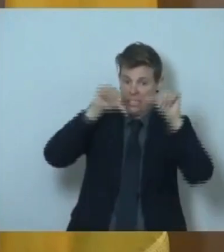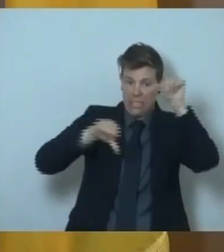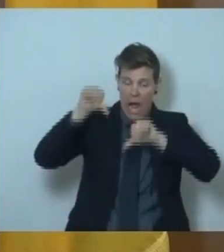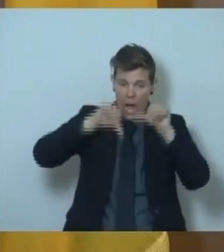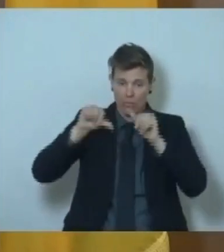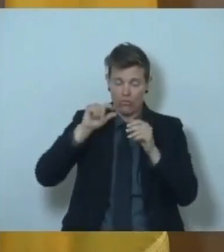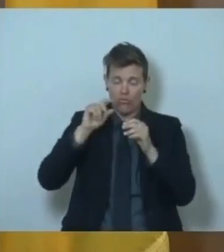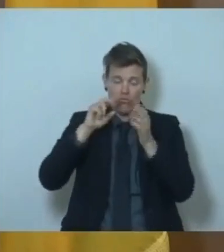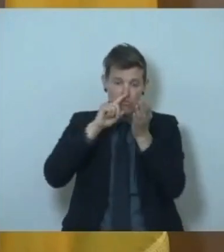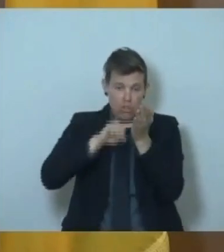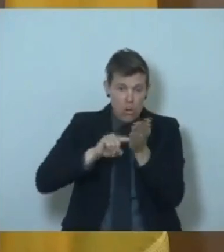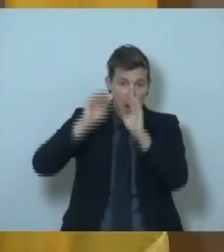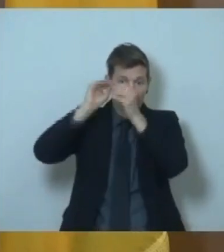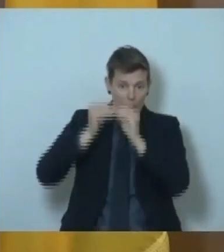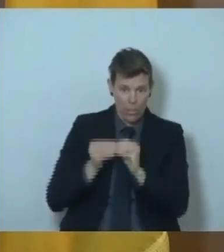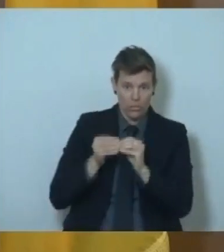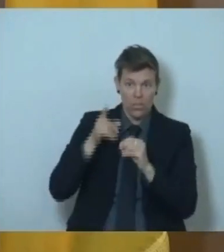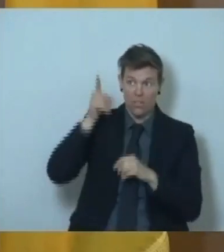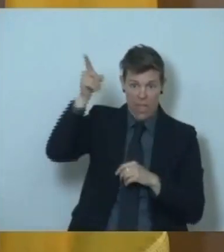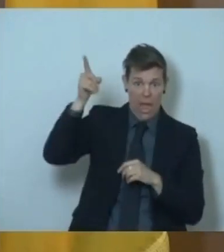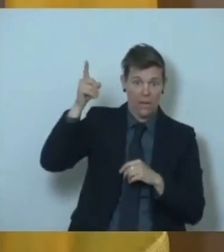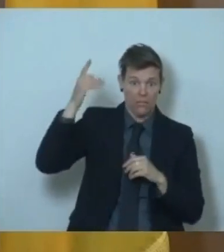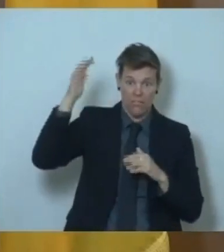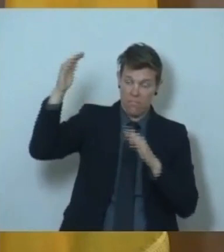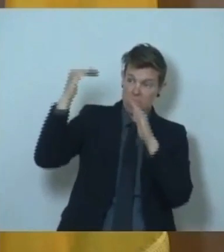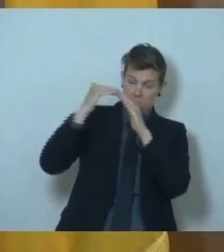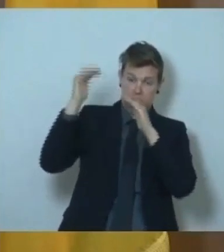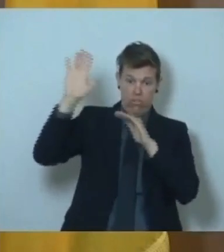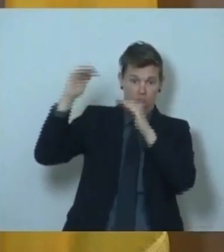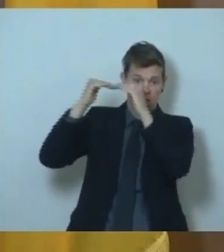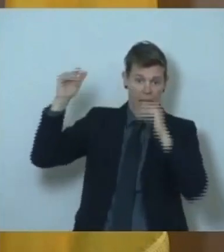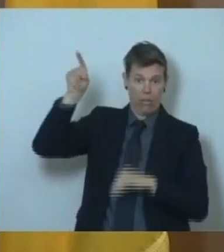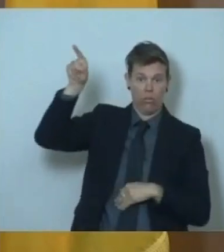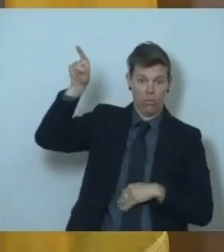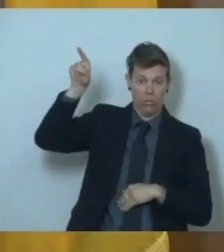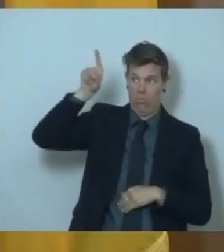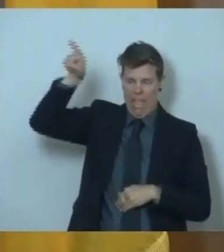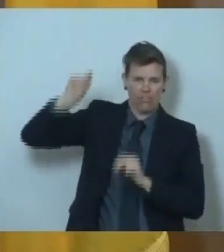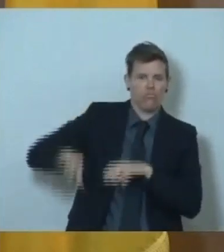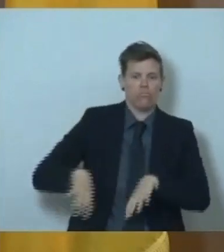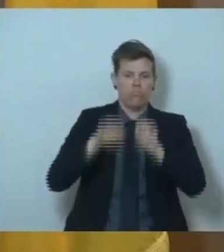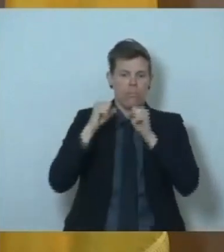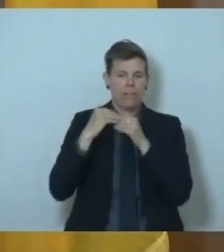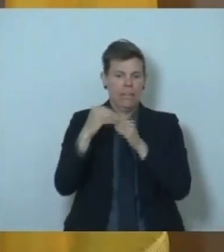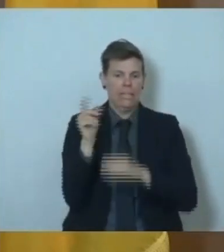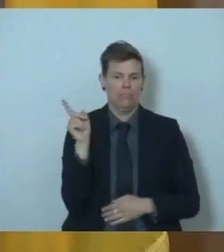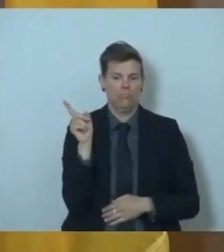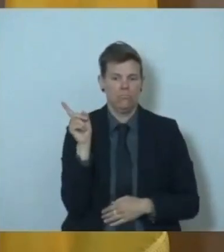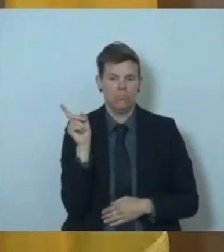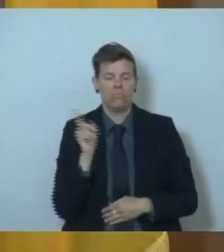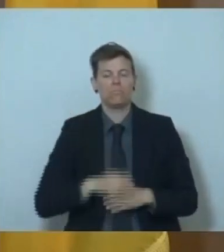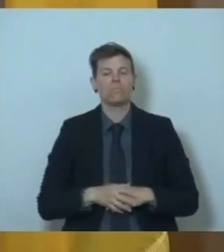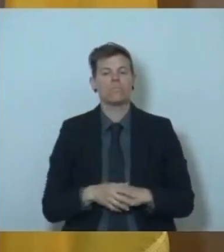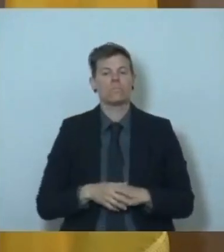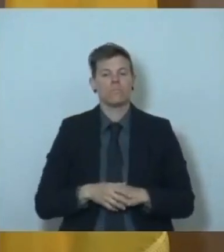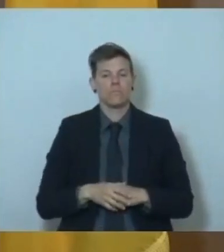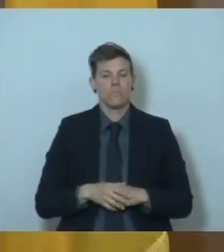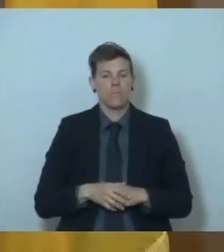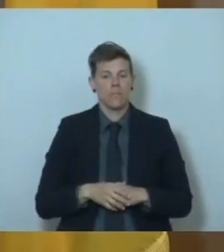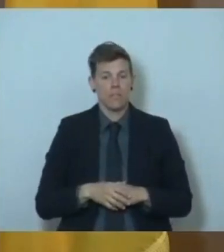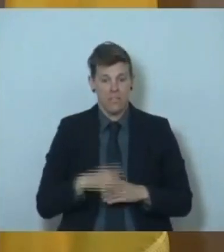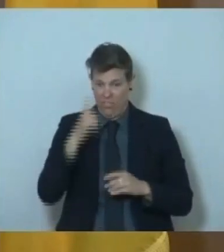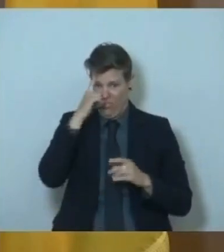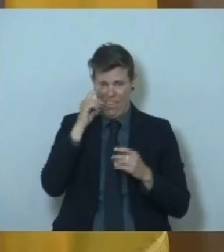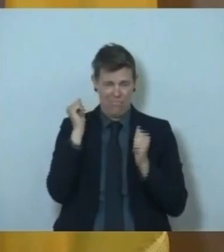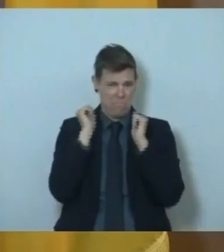fair place for the federal government to have a leadership role. Was any state expecting that we might have